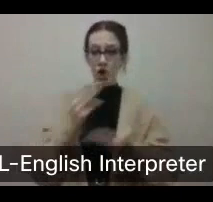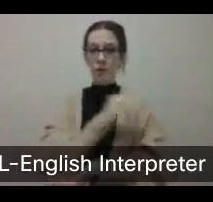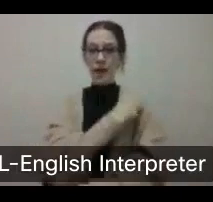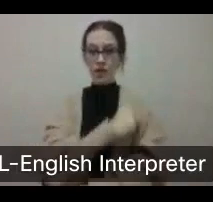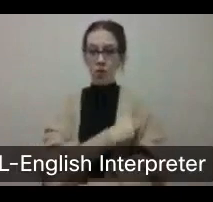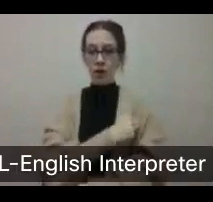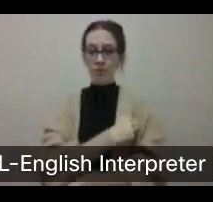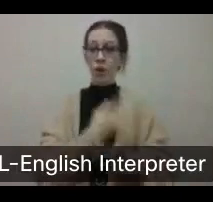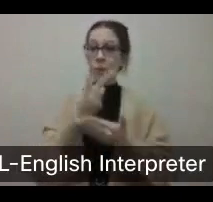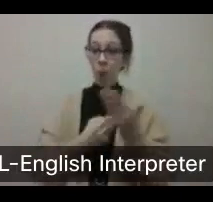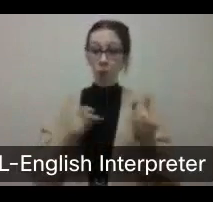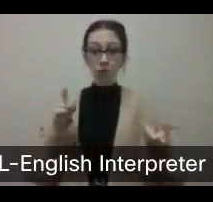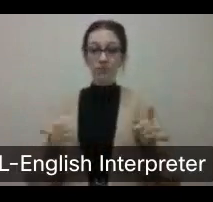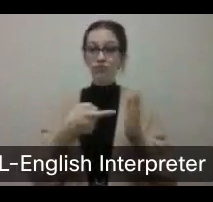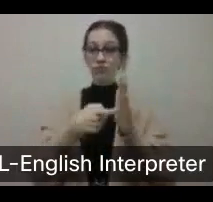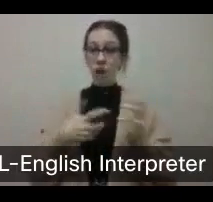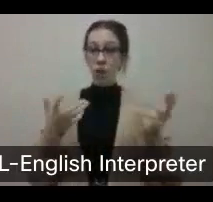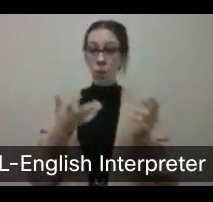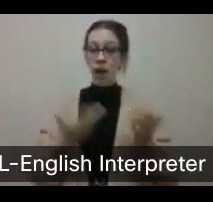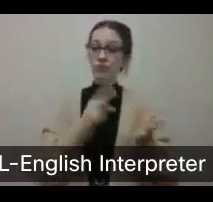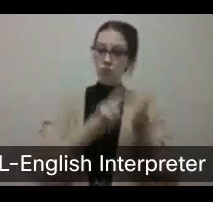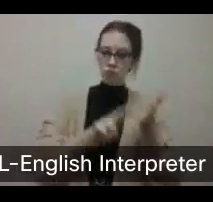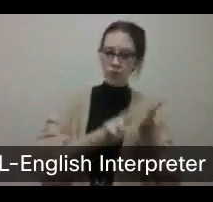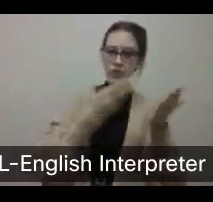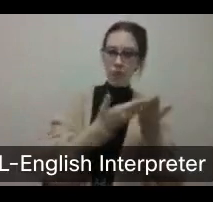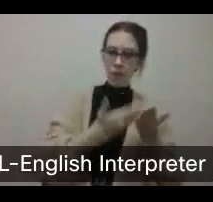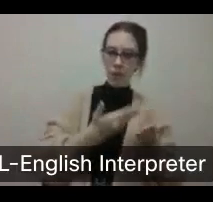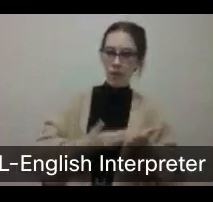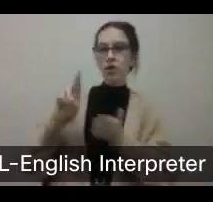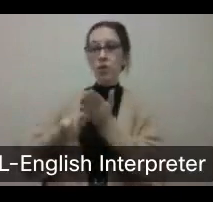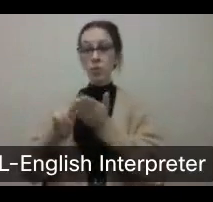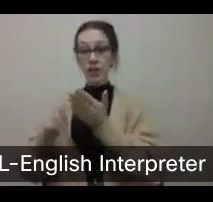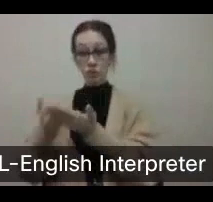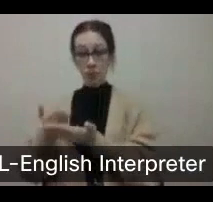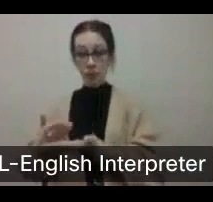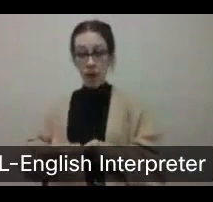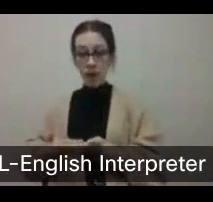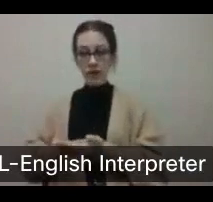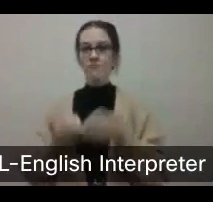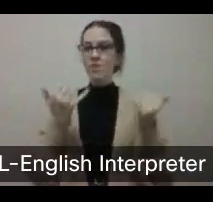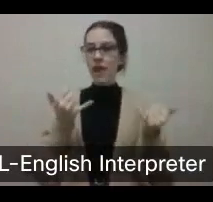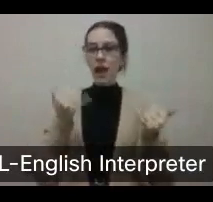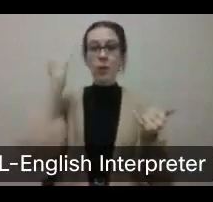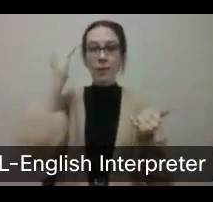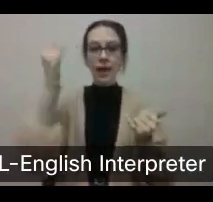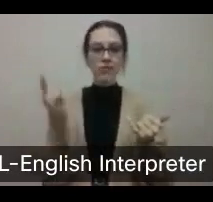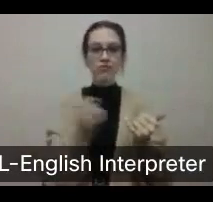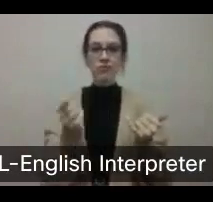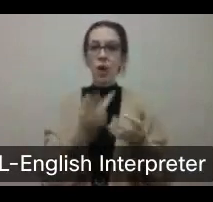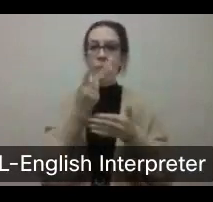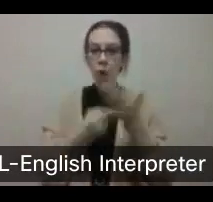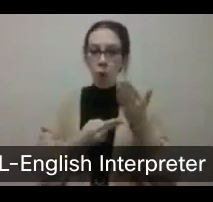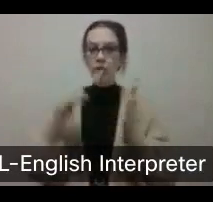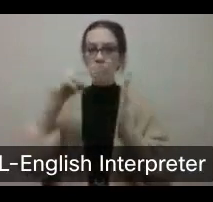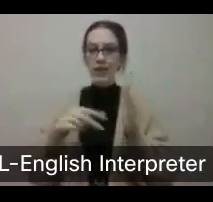with research. They may both read the same article from the CBC News about the election. However, the